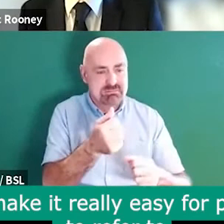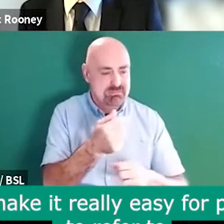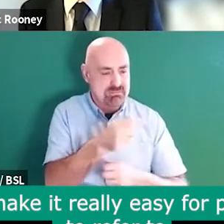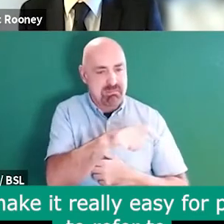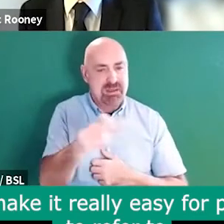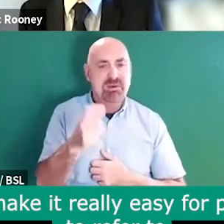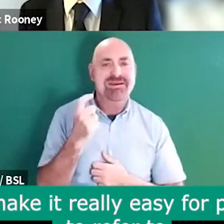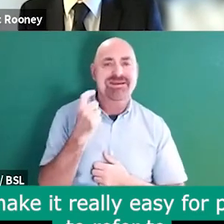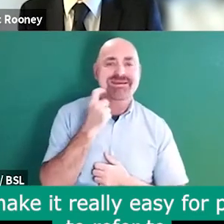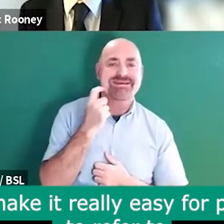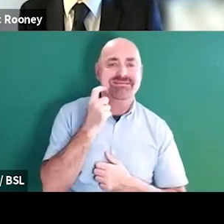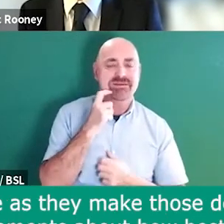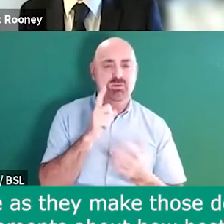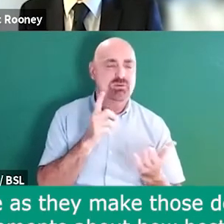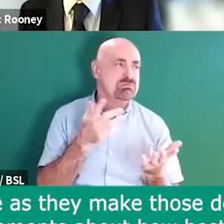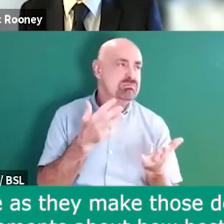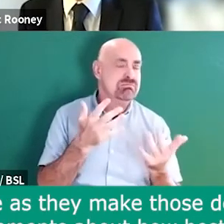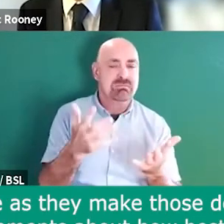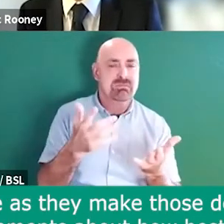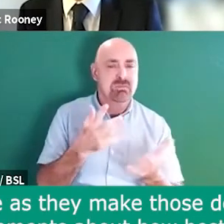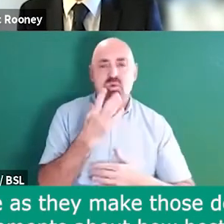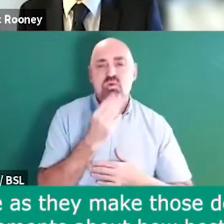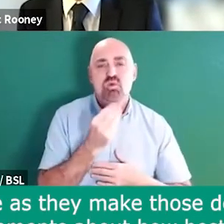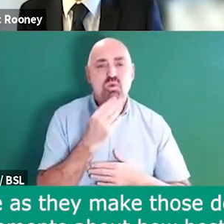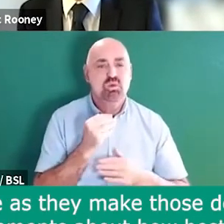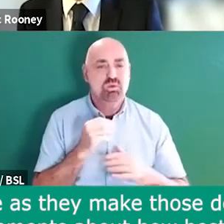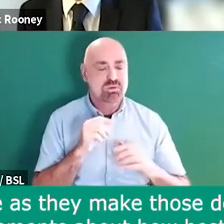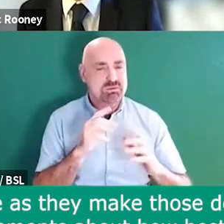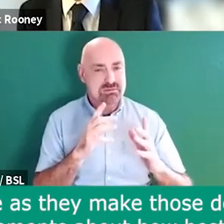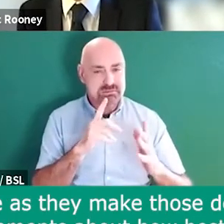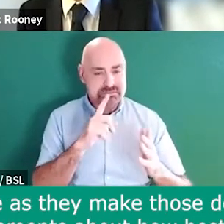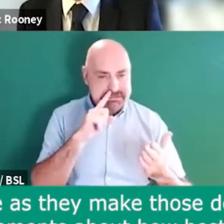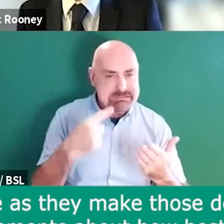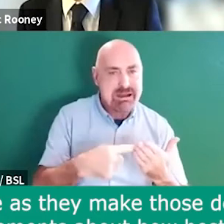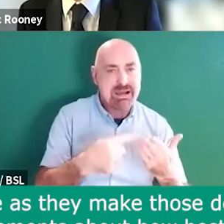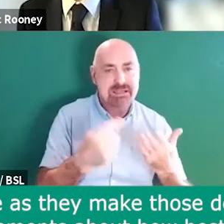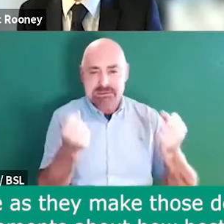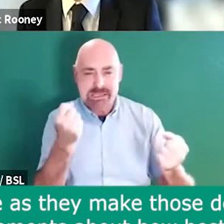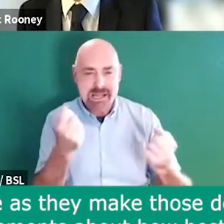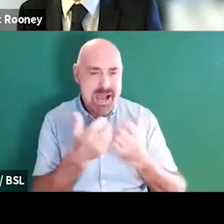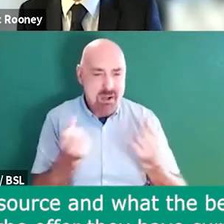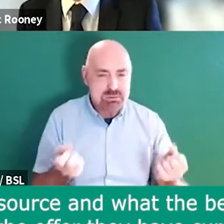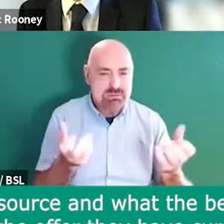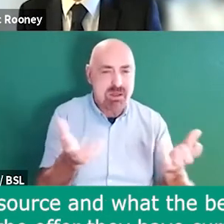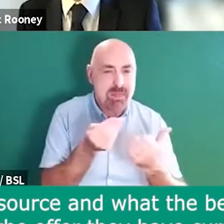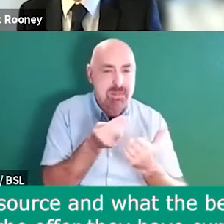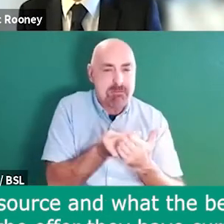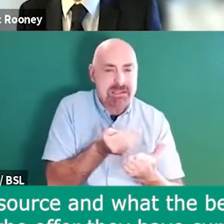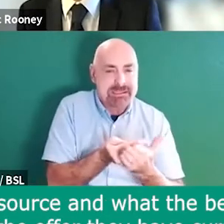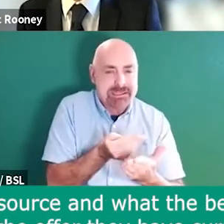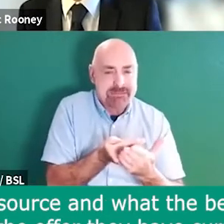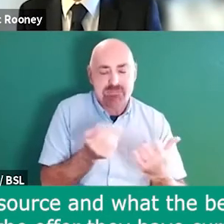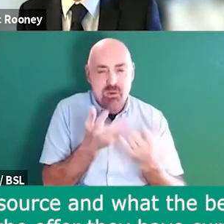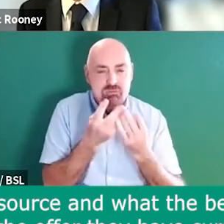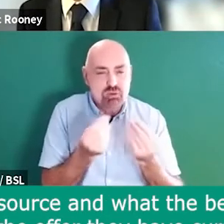to refer to and use as they make those decisions and judgments about how best to deploy new resource